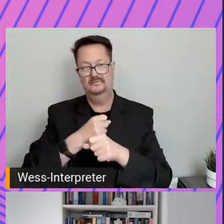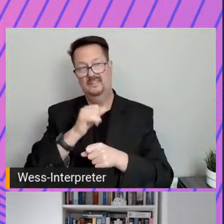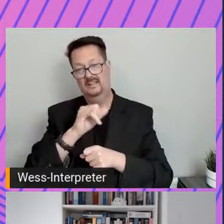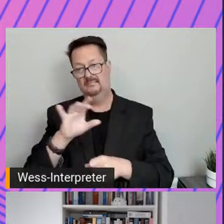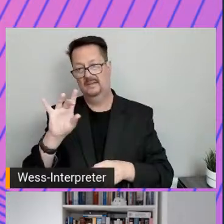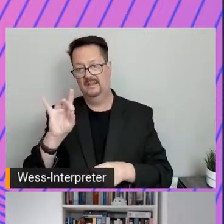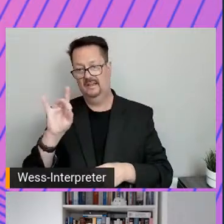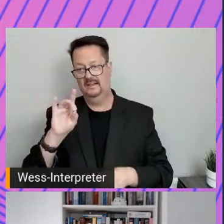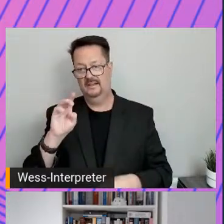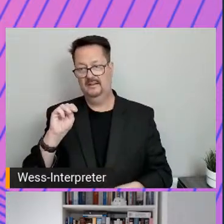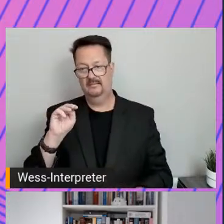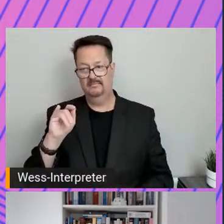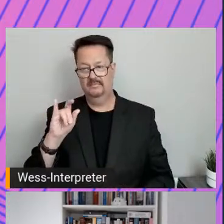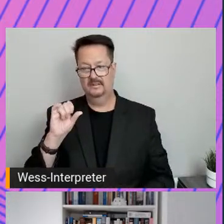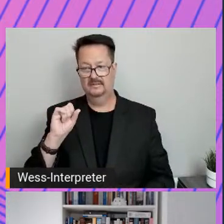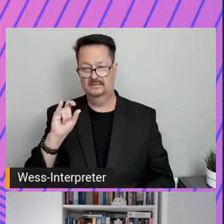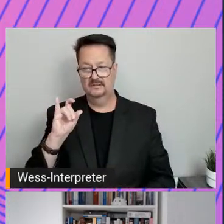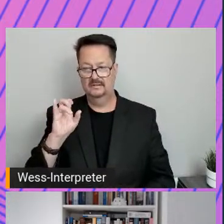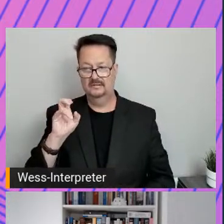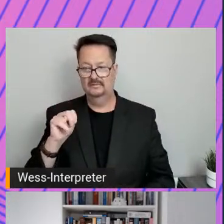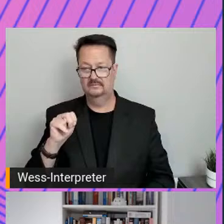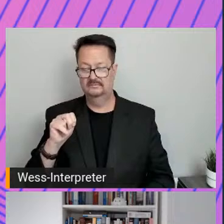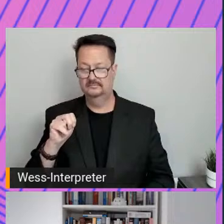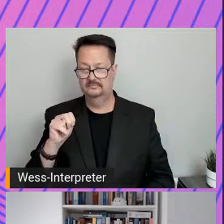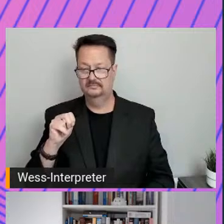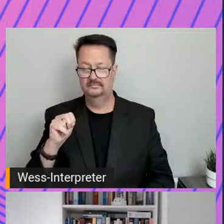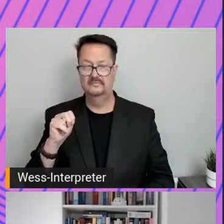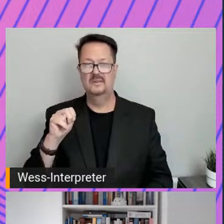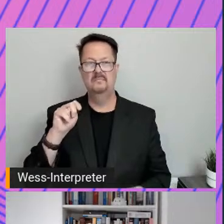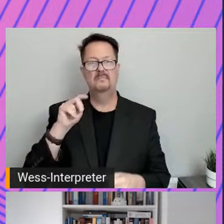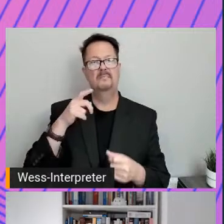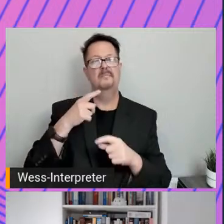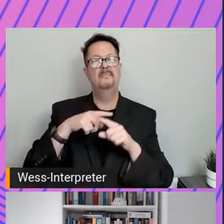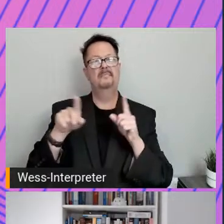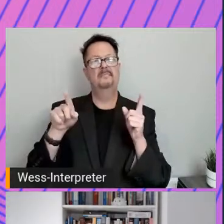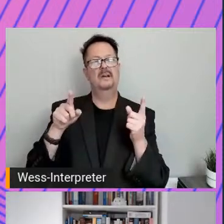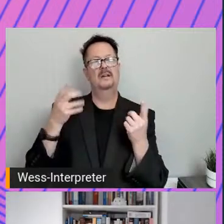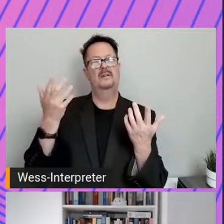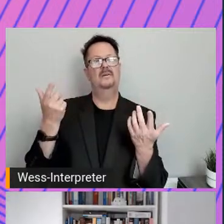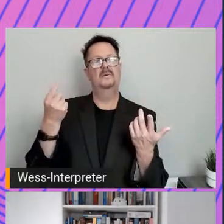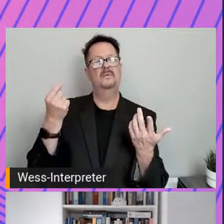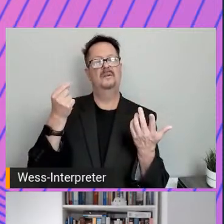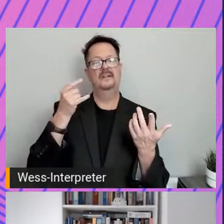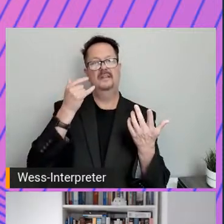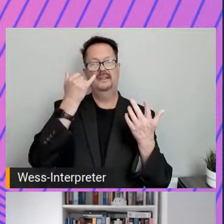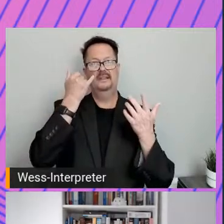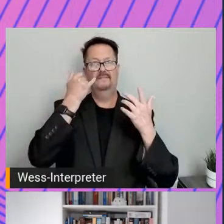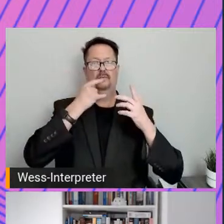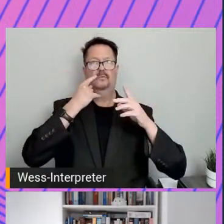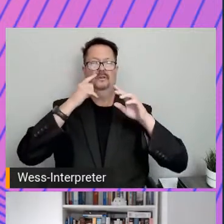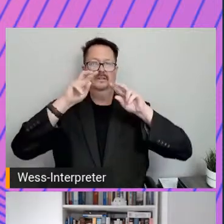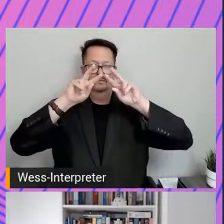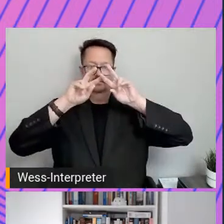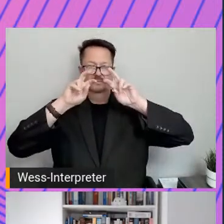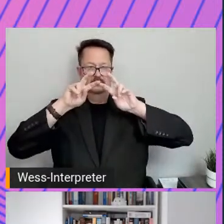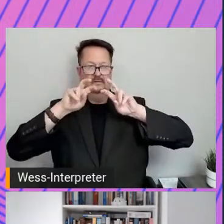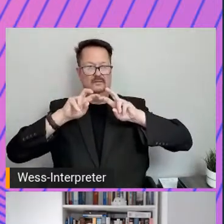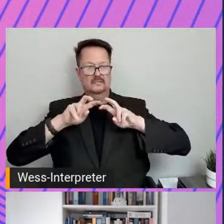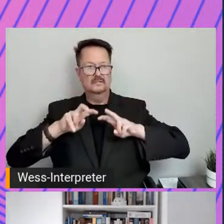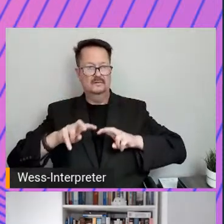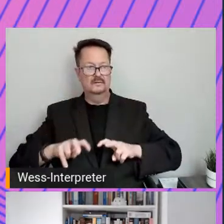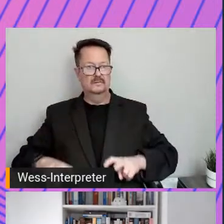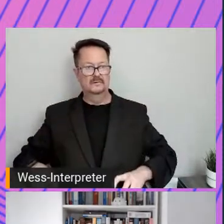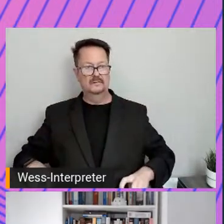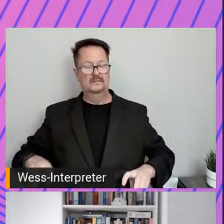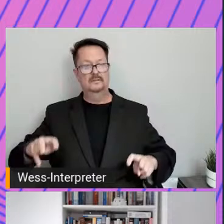But let's look at what that is actually. When we break it down, we see the application is spending